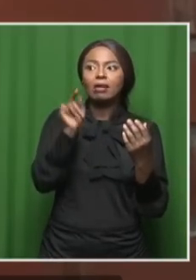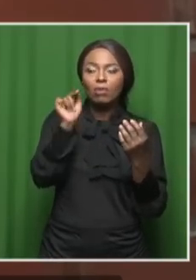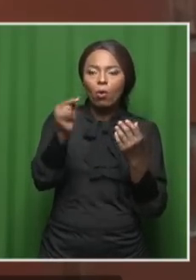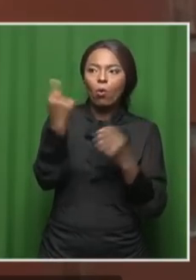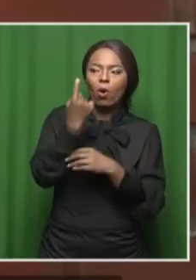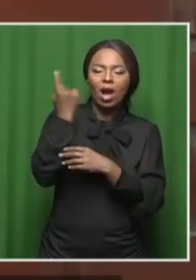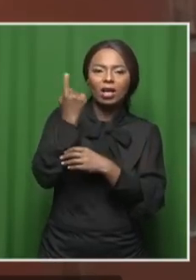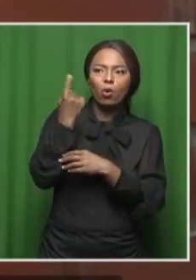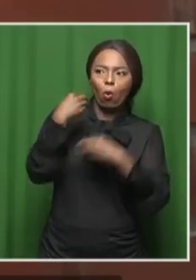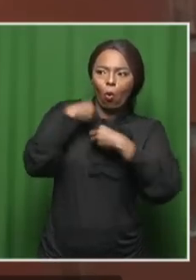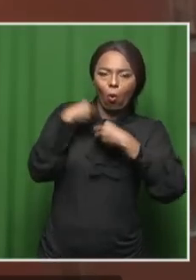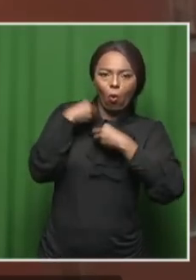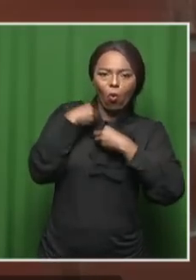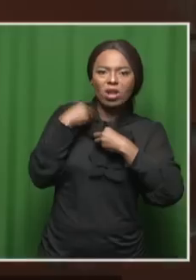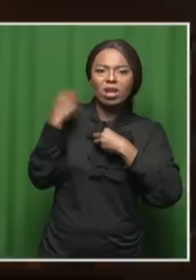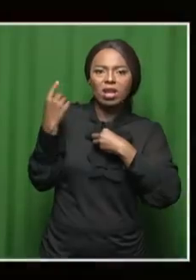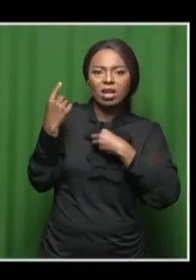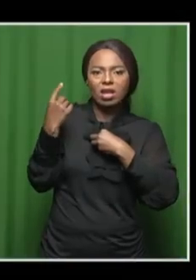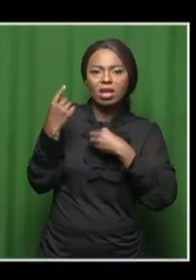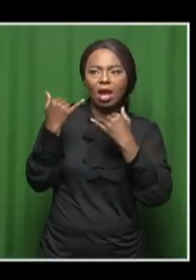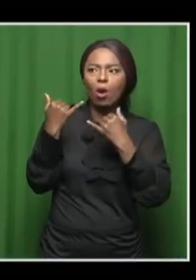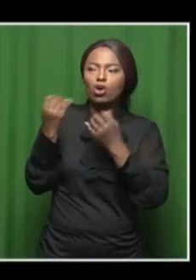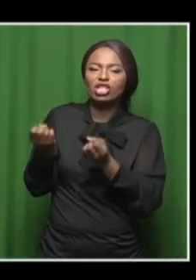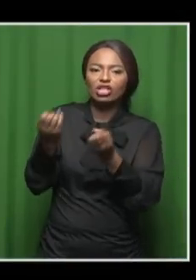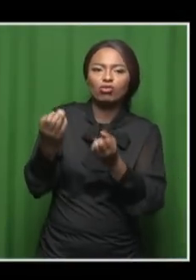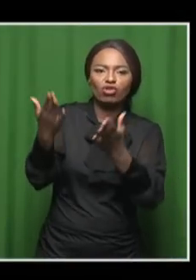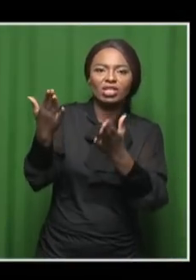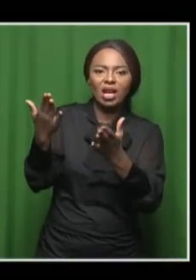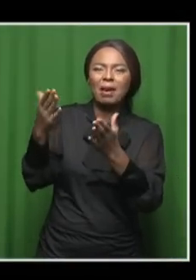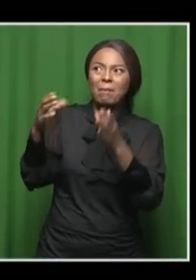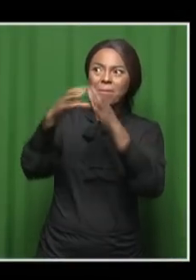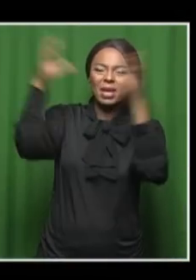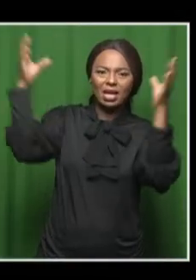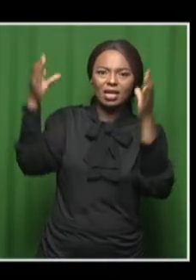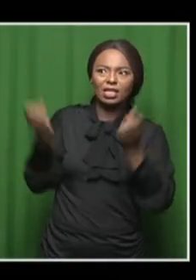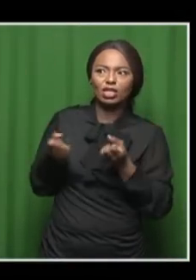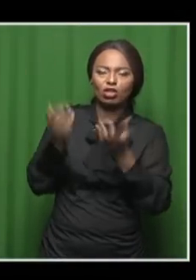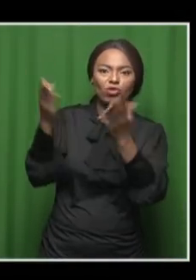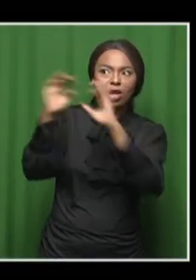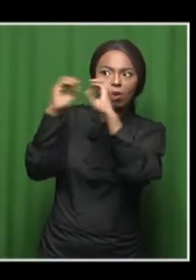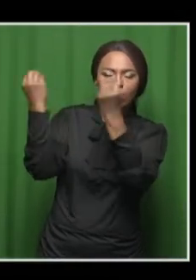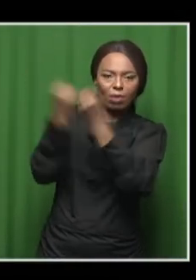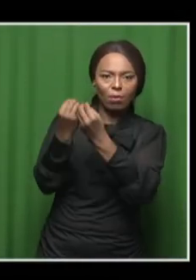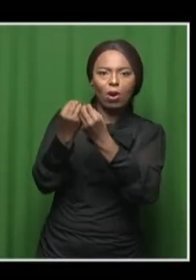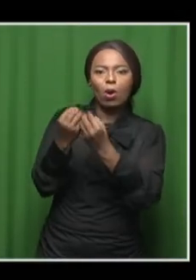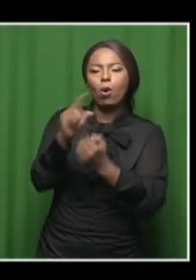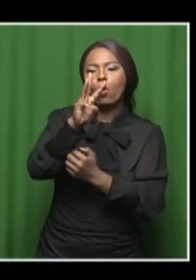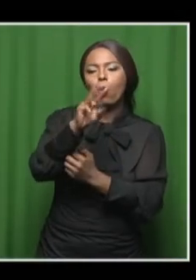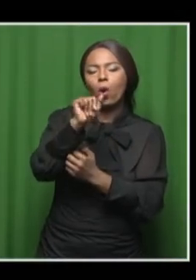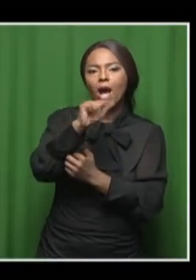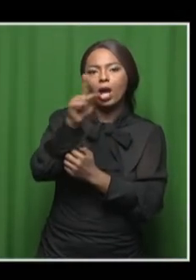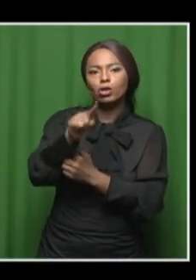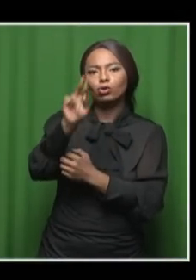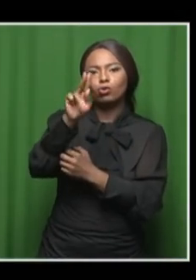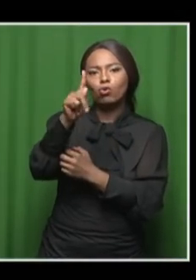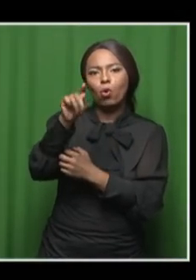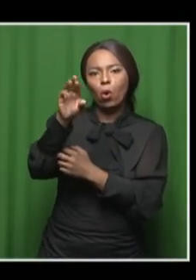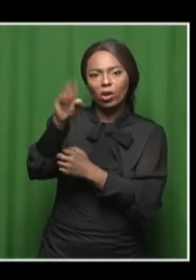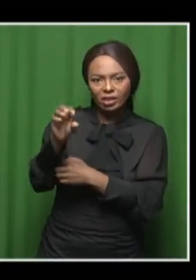their own distributors, one of their biggest distributors is Wazuguls, that